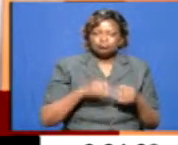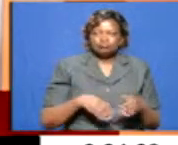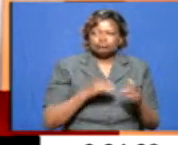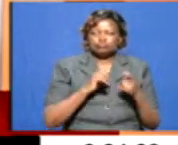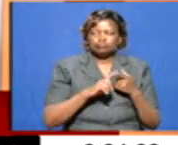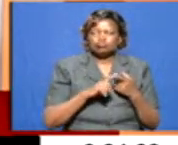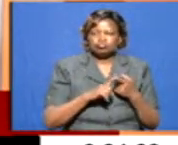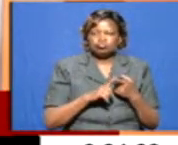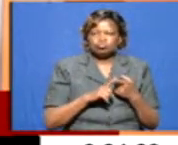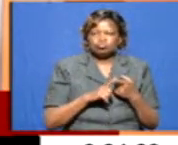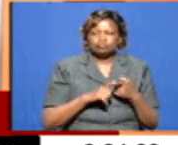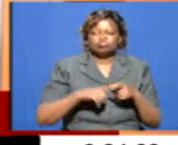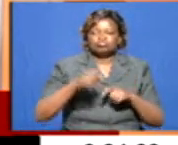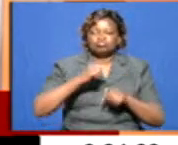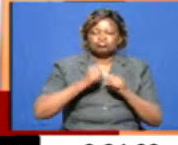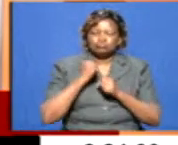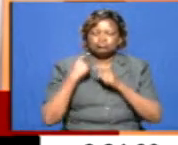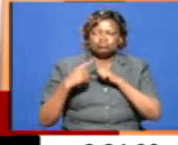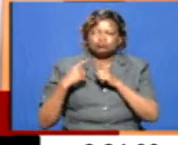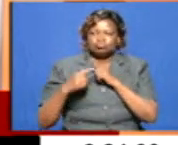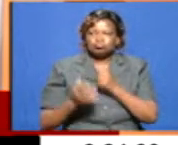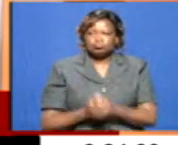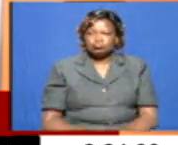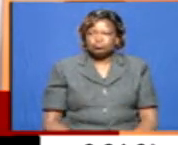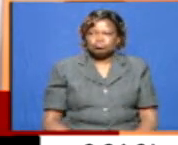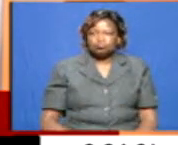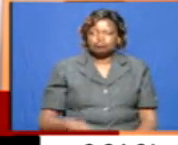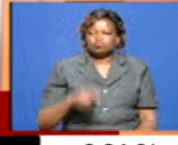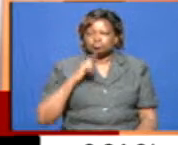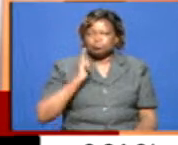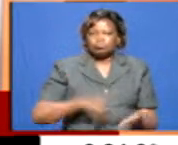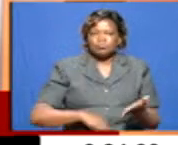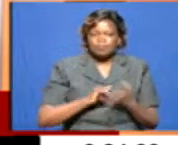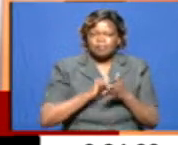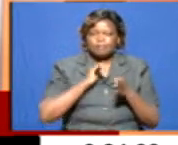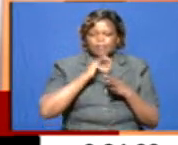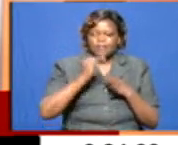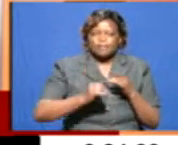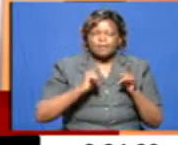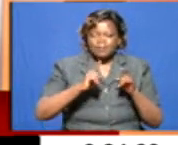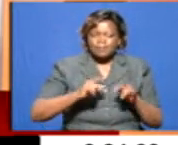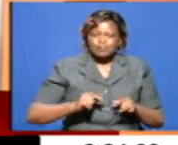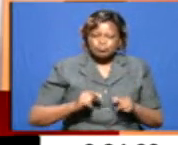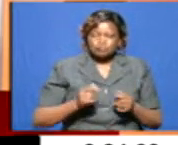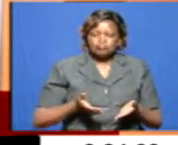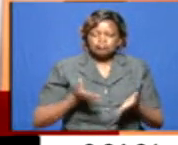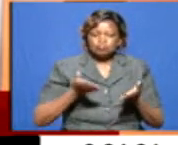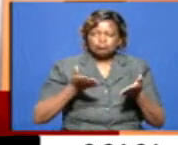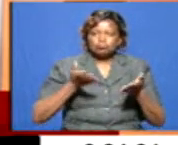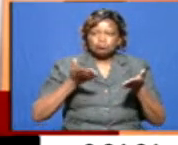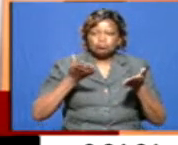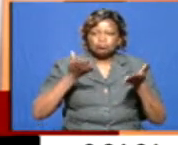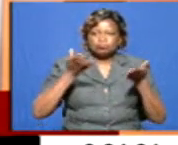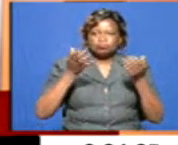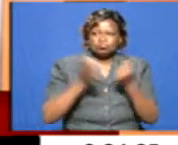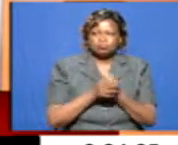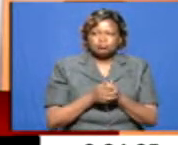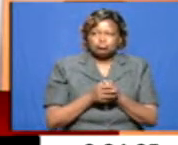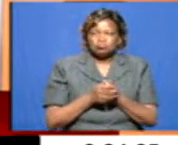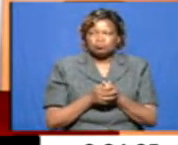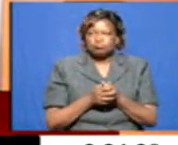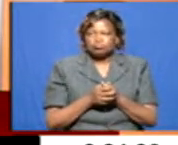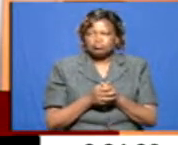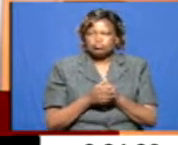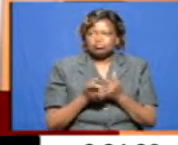and proactive experience. AKI says insurance need to move beyond the automation of routine